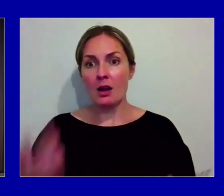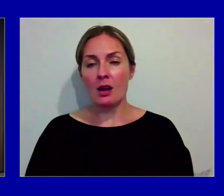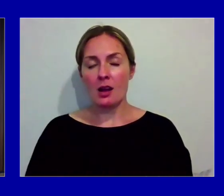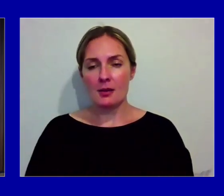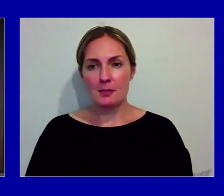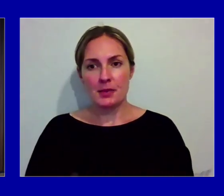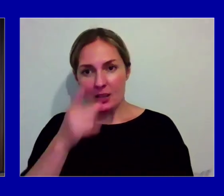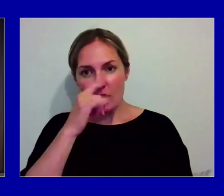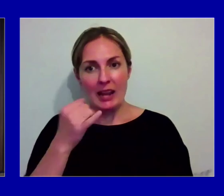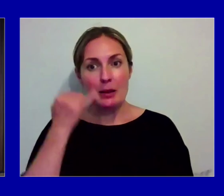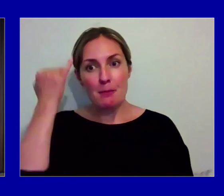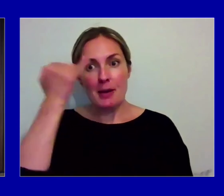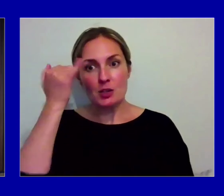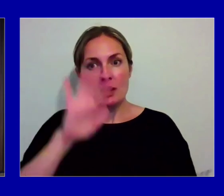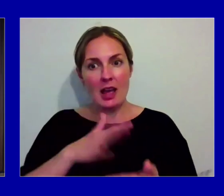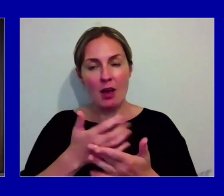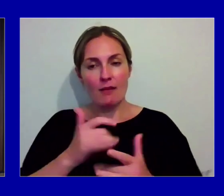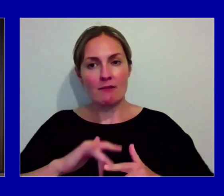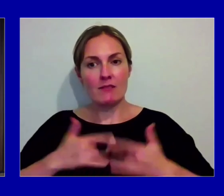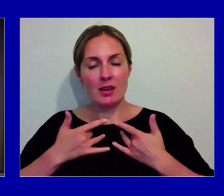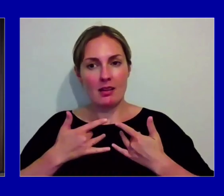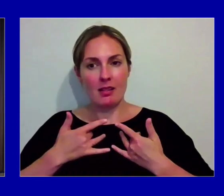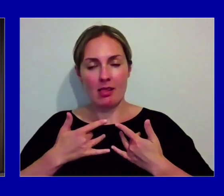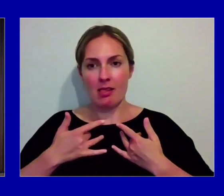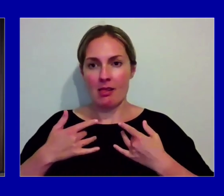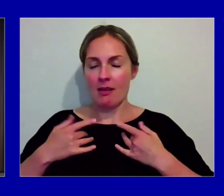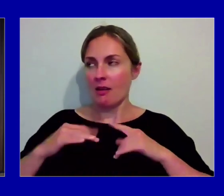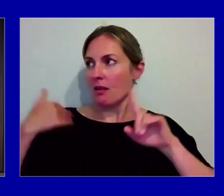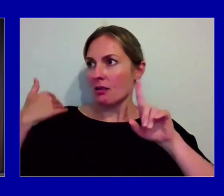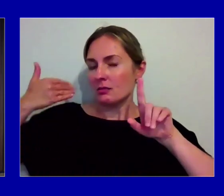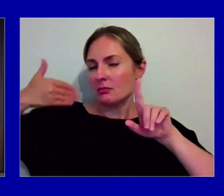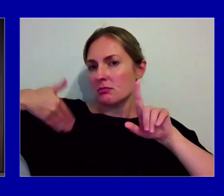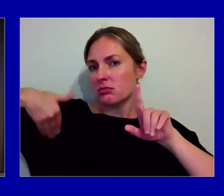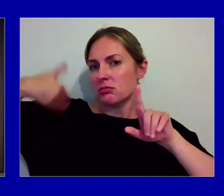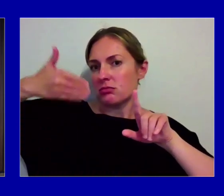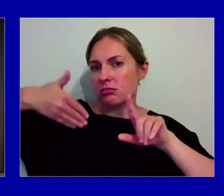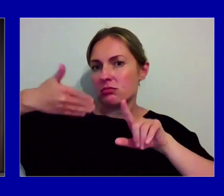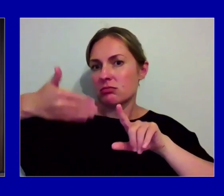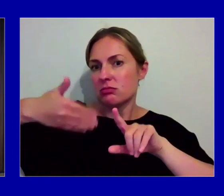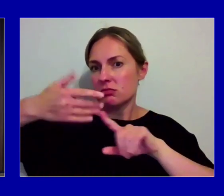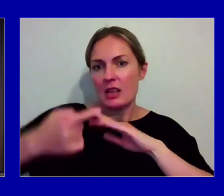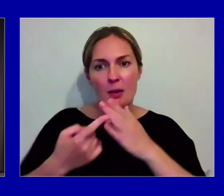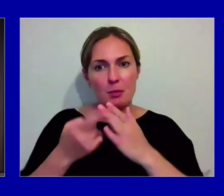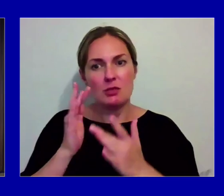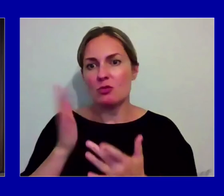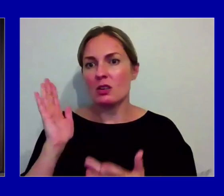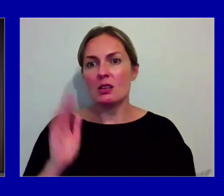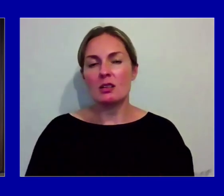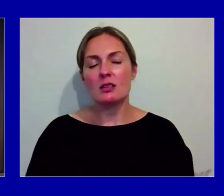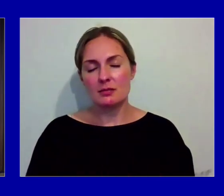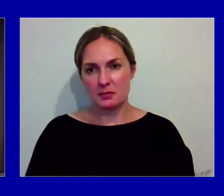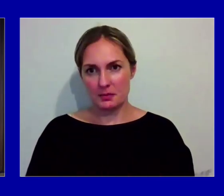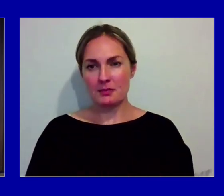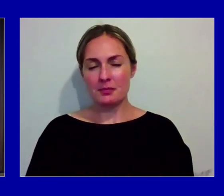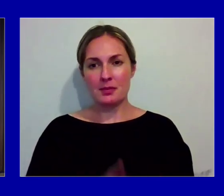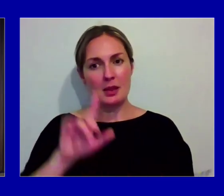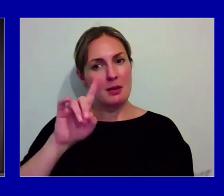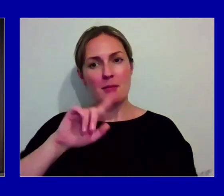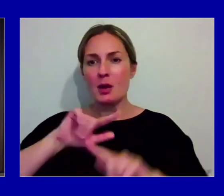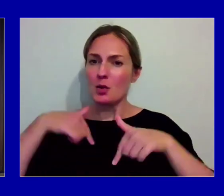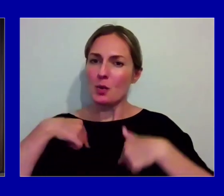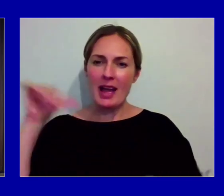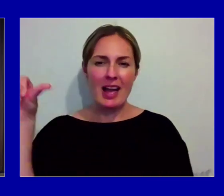reverberates across the centuries and across the families. It's real, but we have to, we have